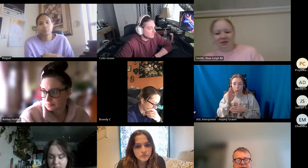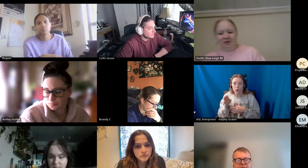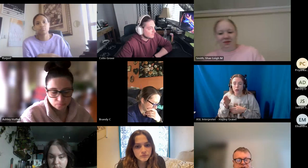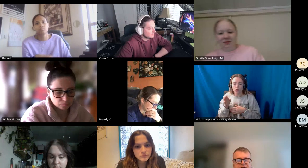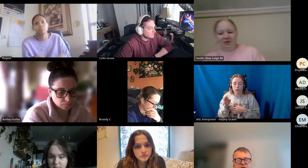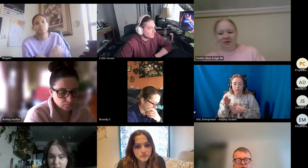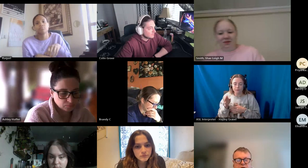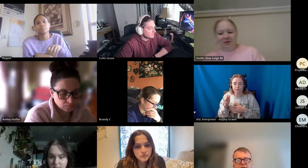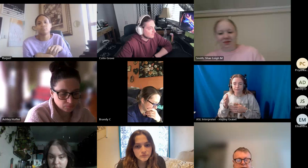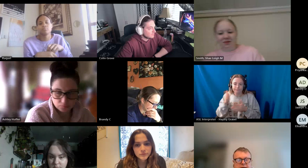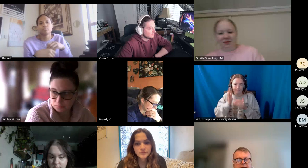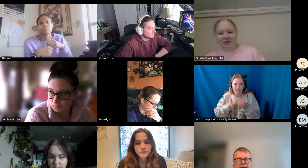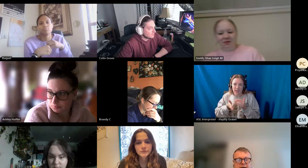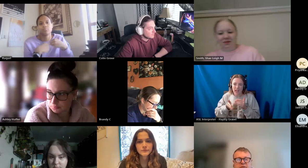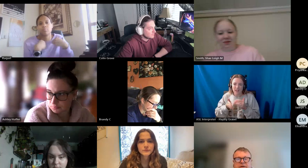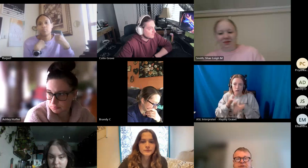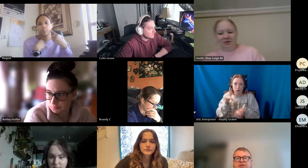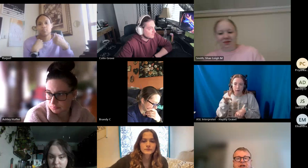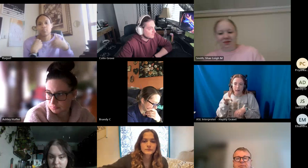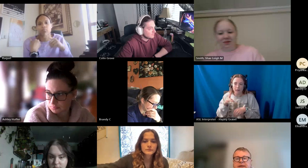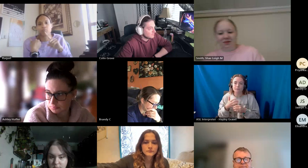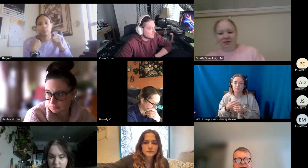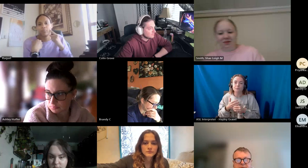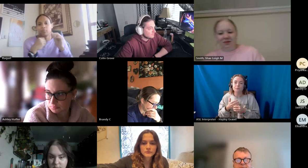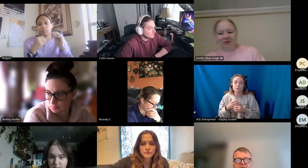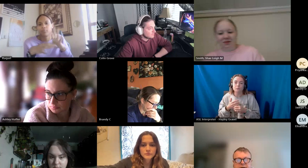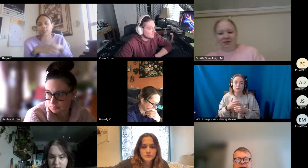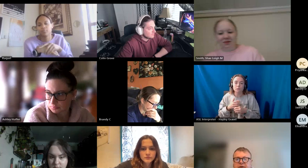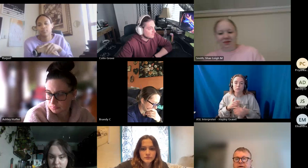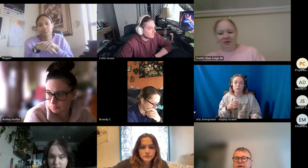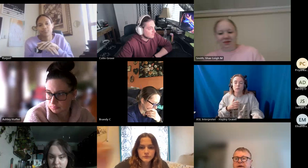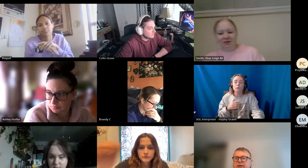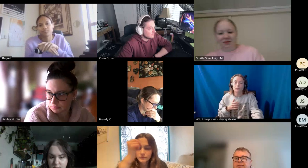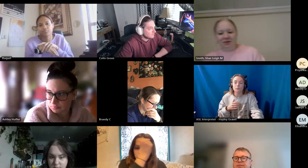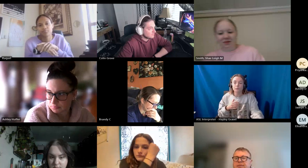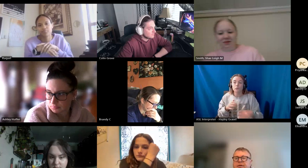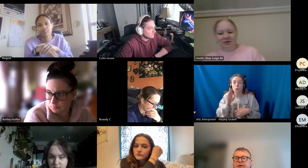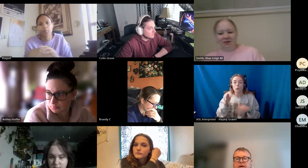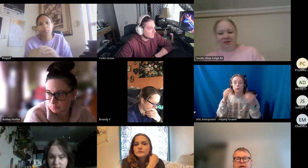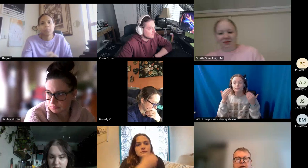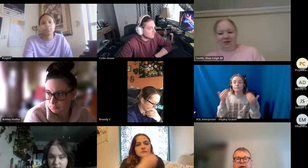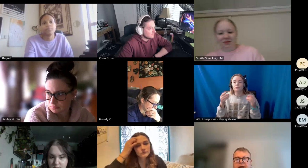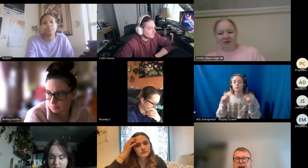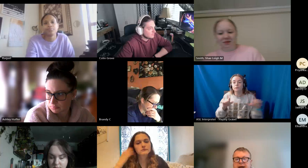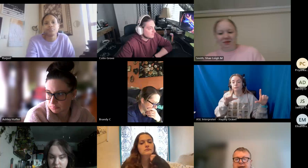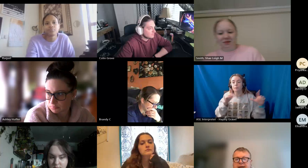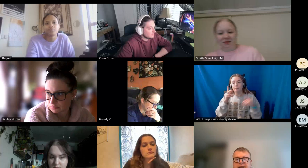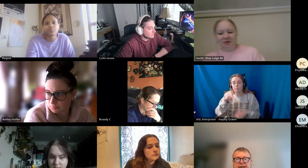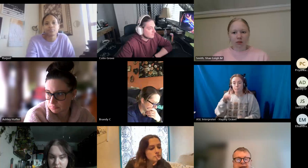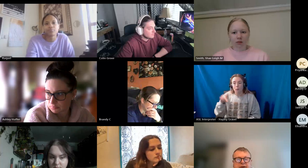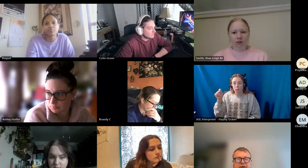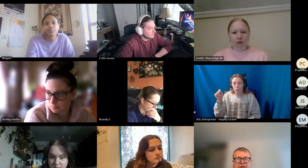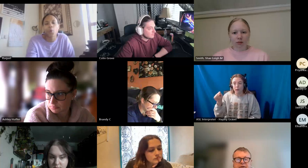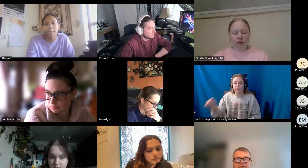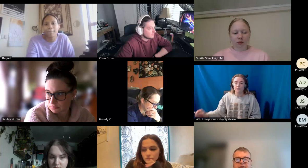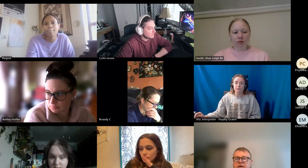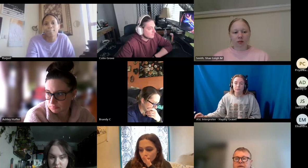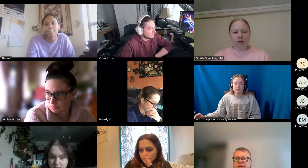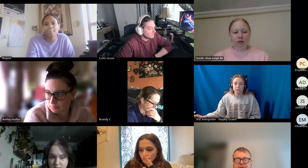But I'm going to show and go and share my PowerPoint here, if I can get